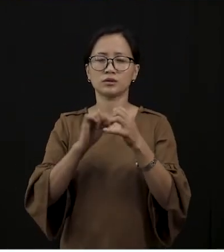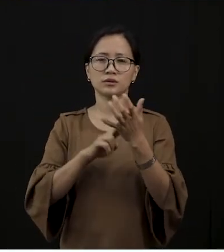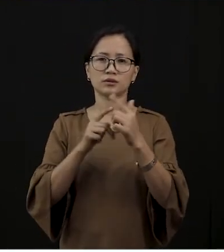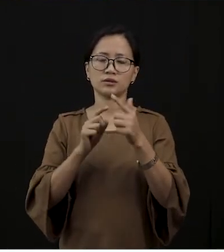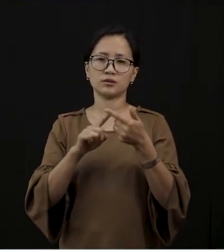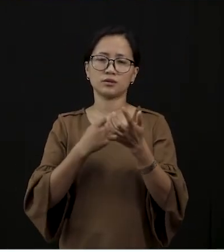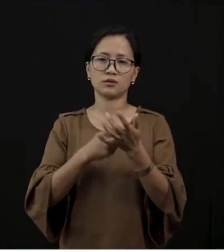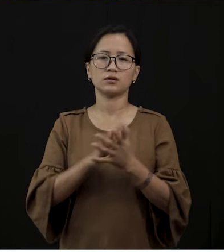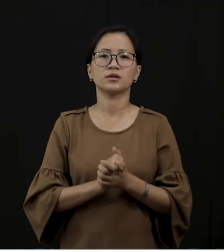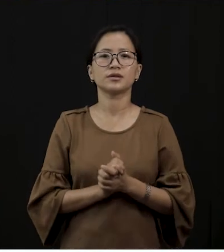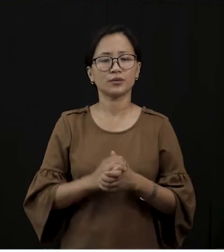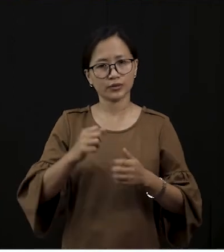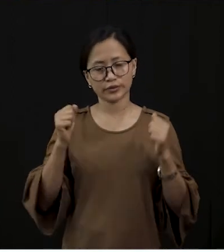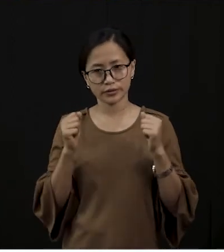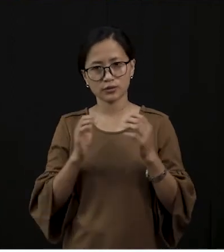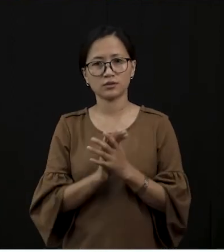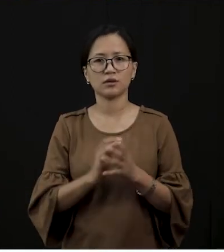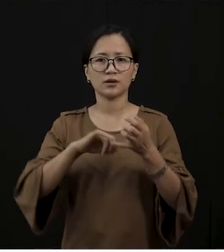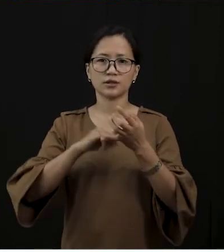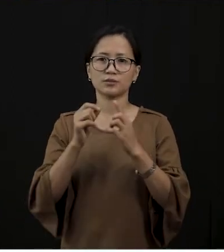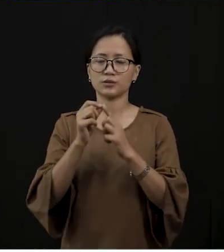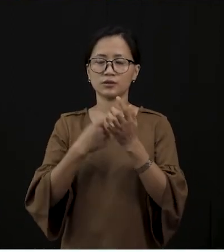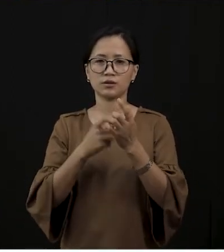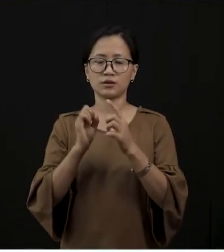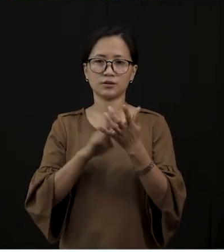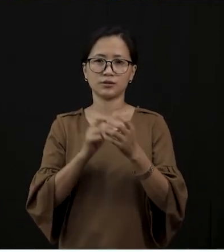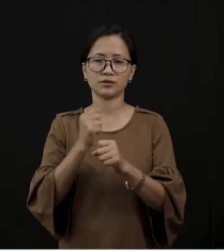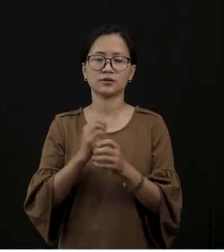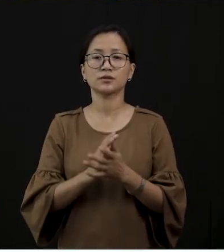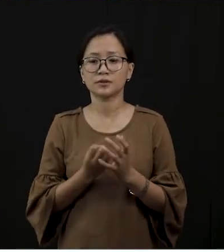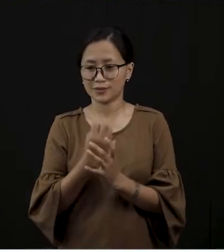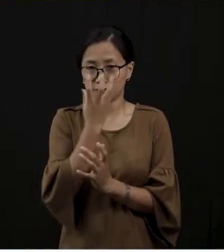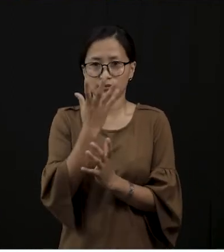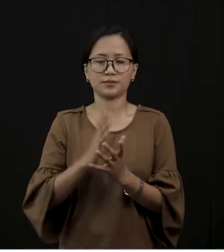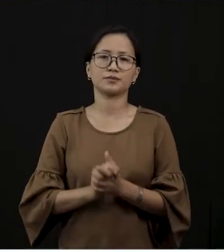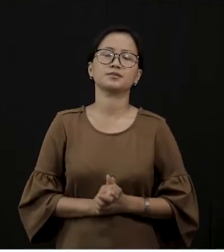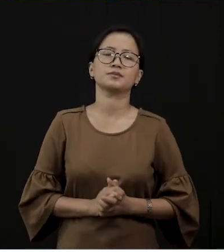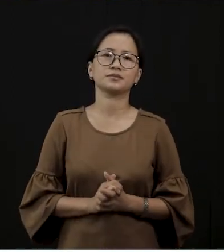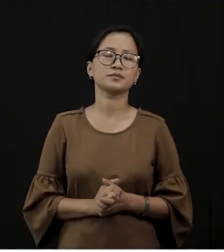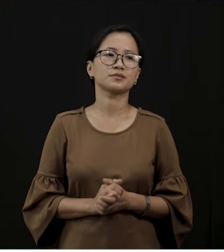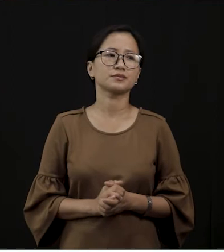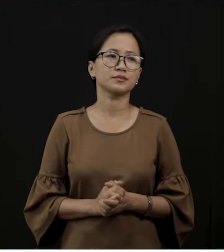Then spring, S-P-R-I-N-G, spring. Okay. Then,